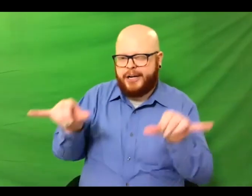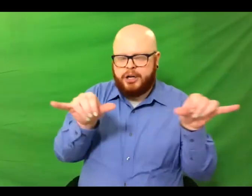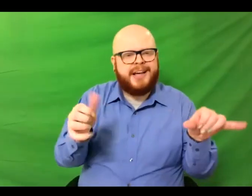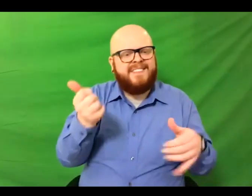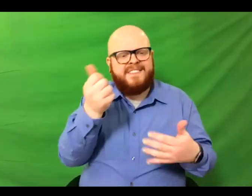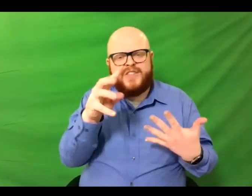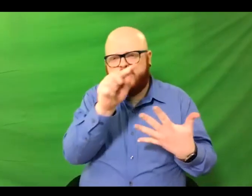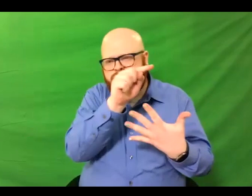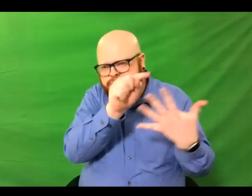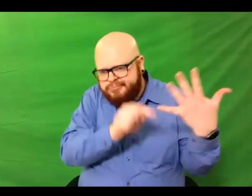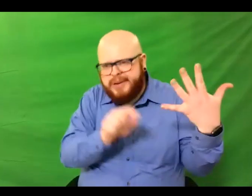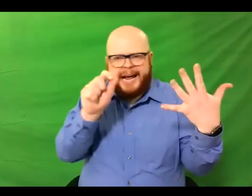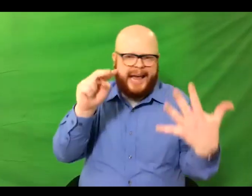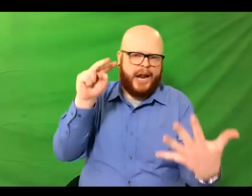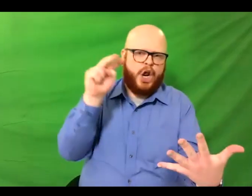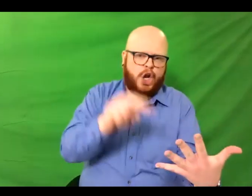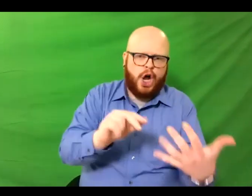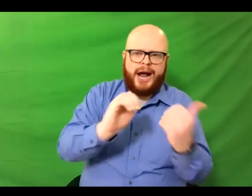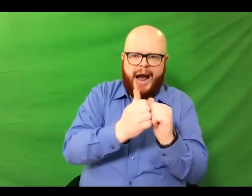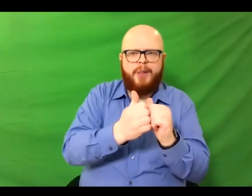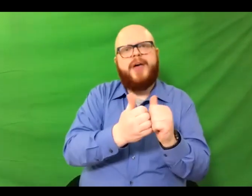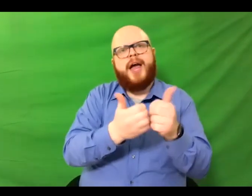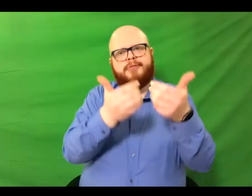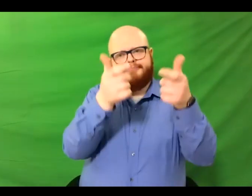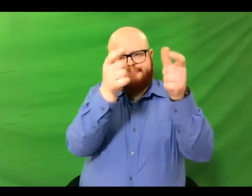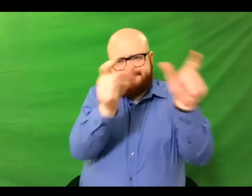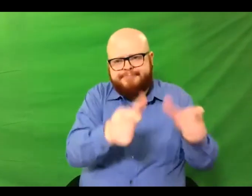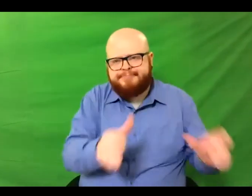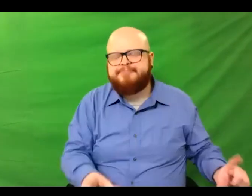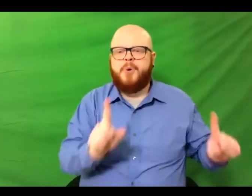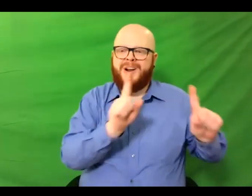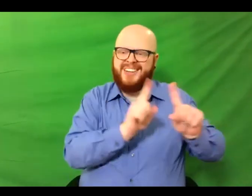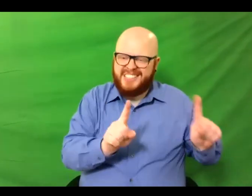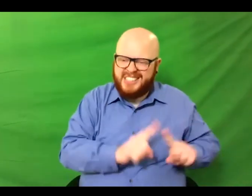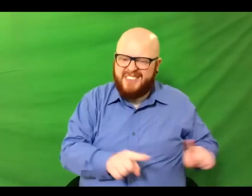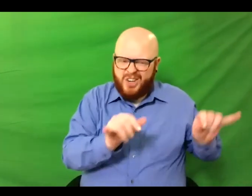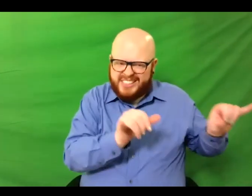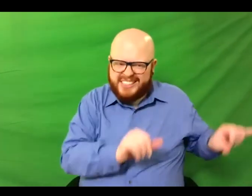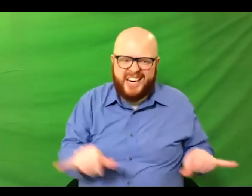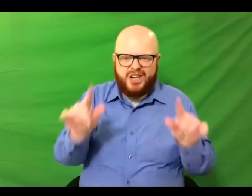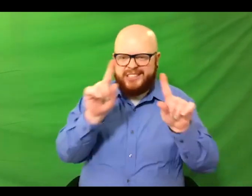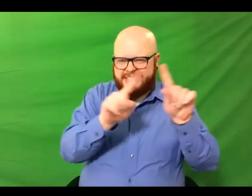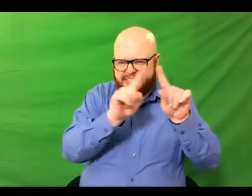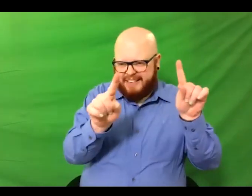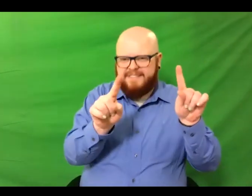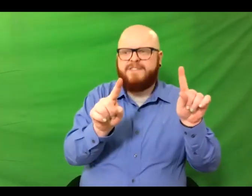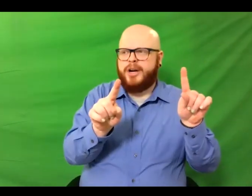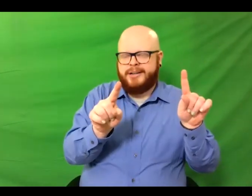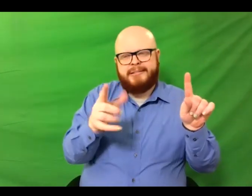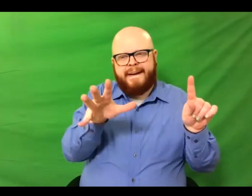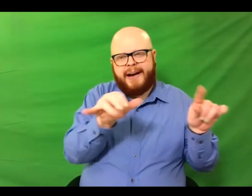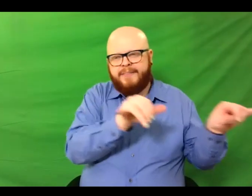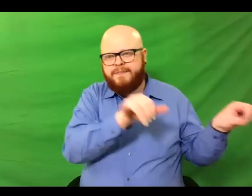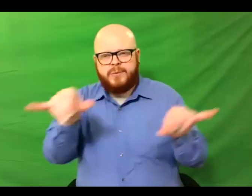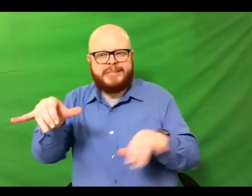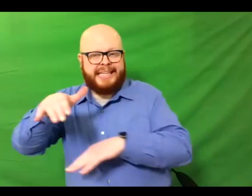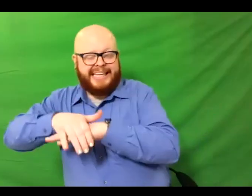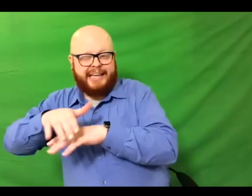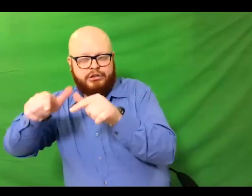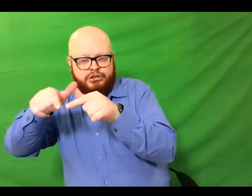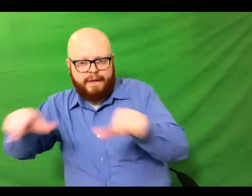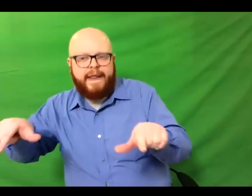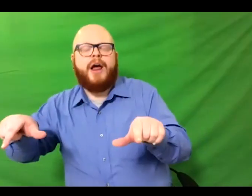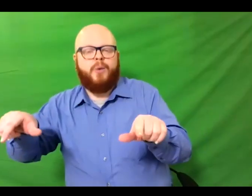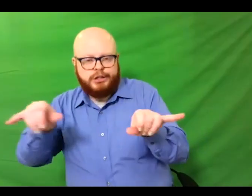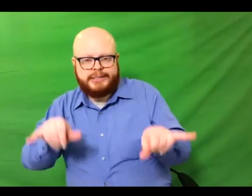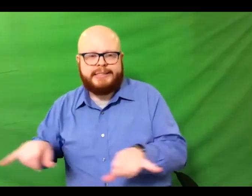at where they break the ASL standards into different strands, much like you would see with your English language arts standards. On the right, I've got different